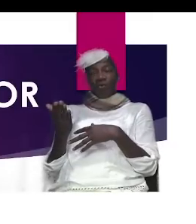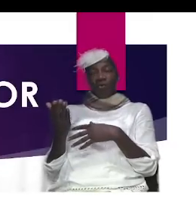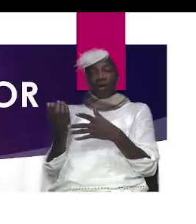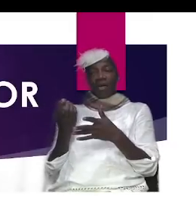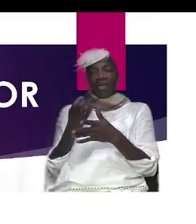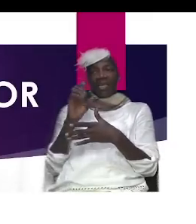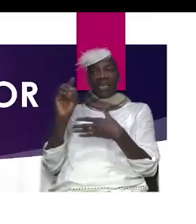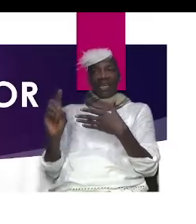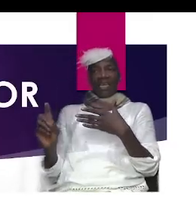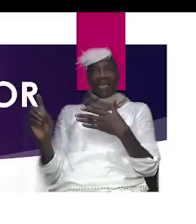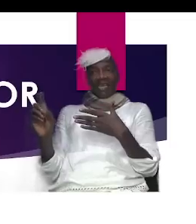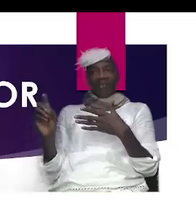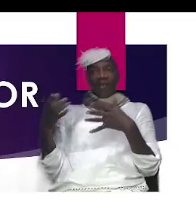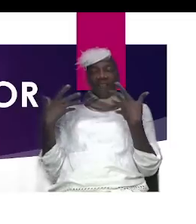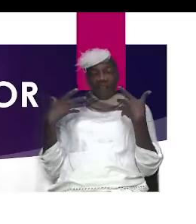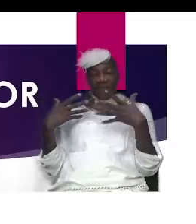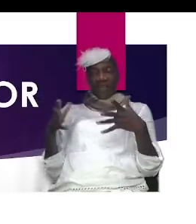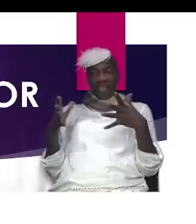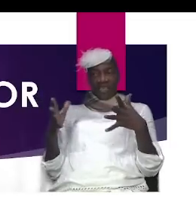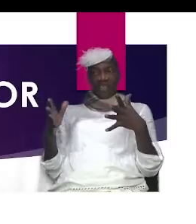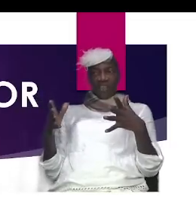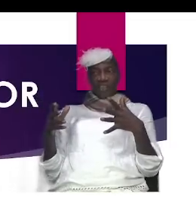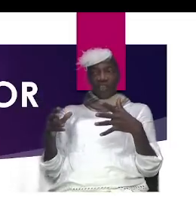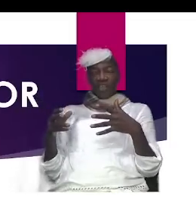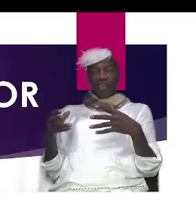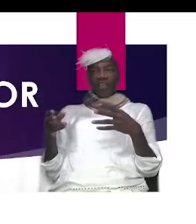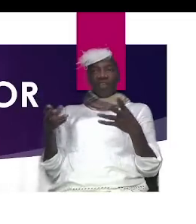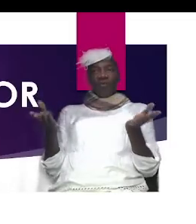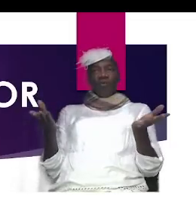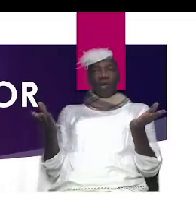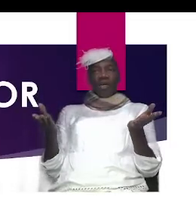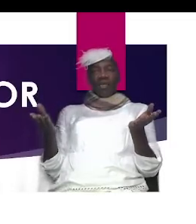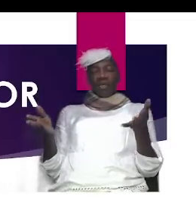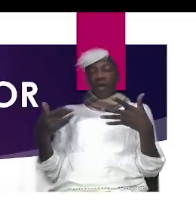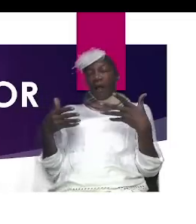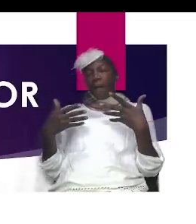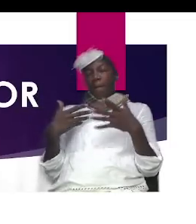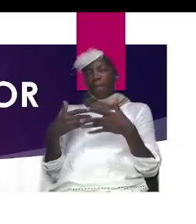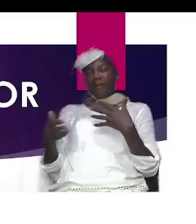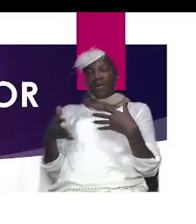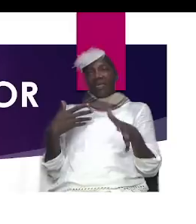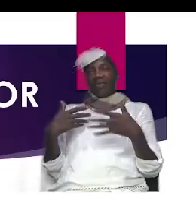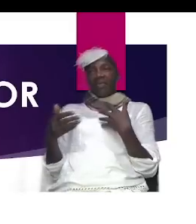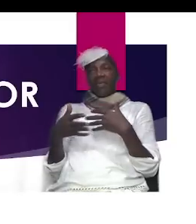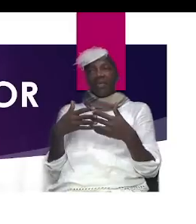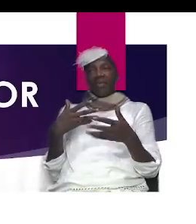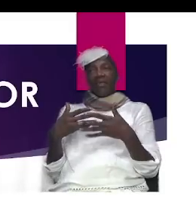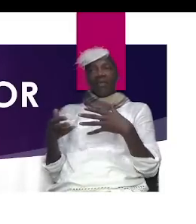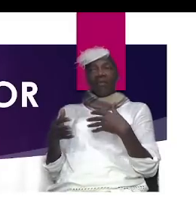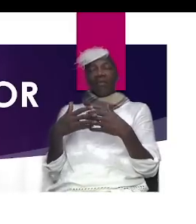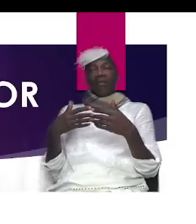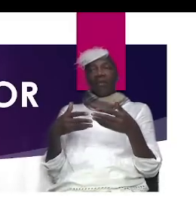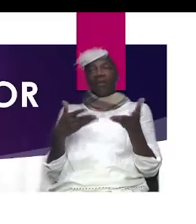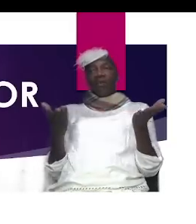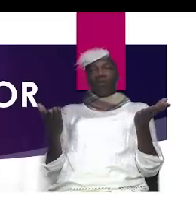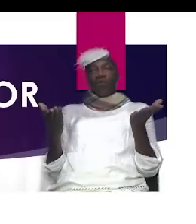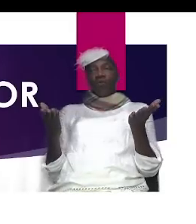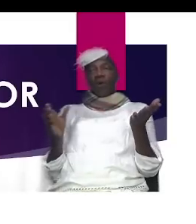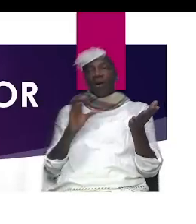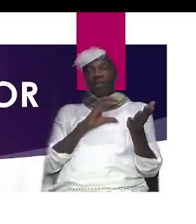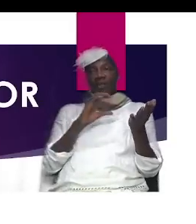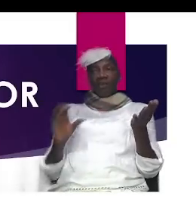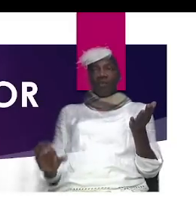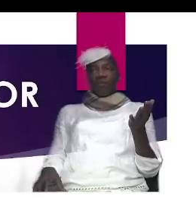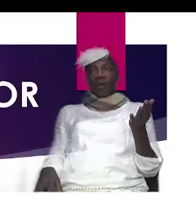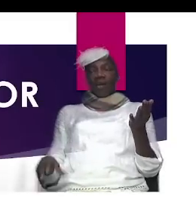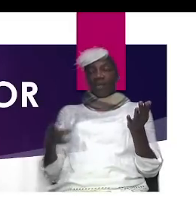day, that is what really matters. Having said all that we said over the past couple of weeks, what is it that Christ